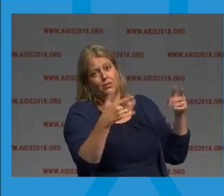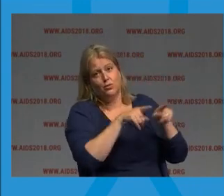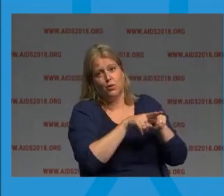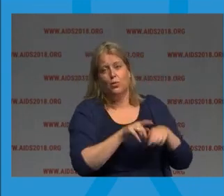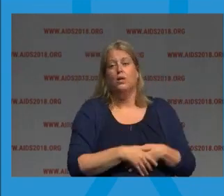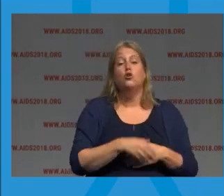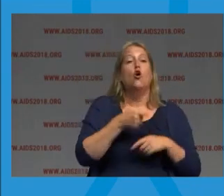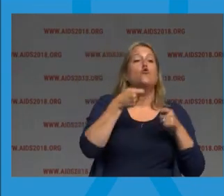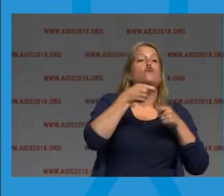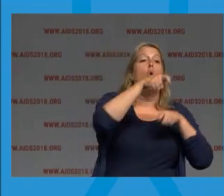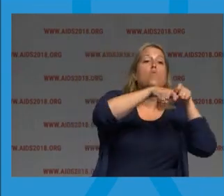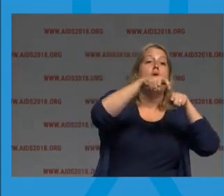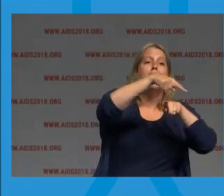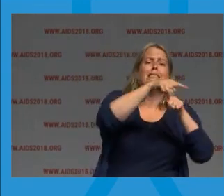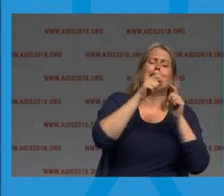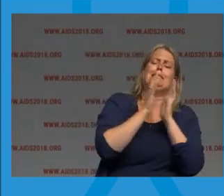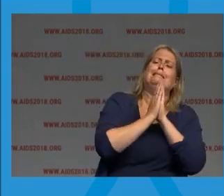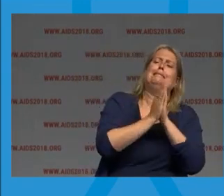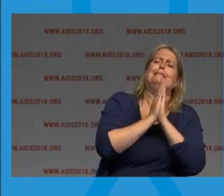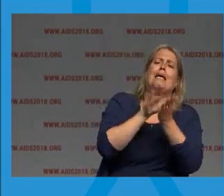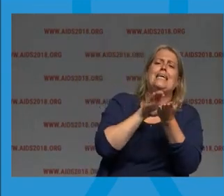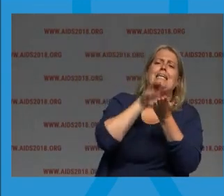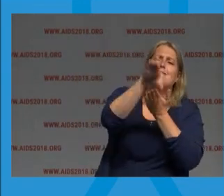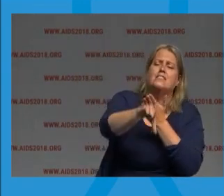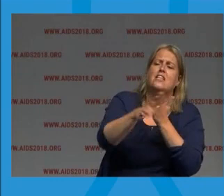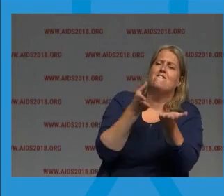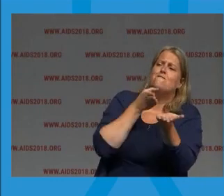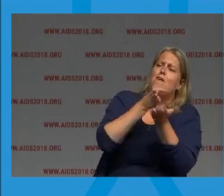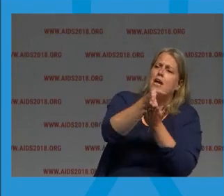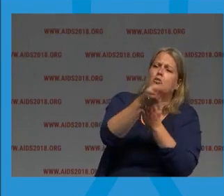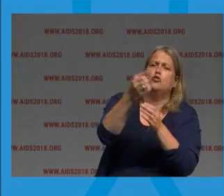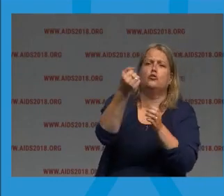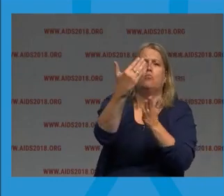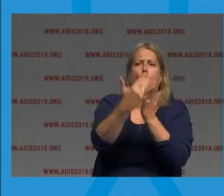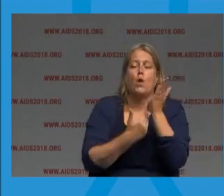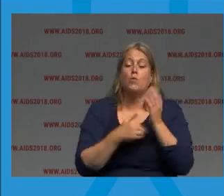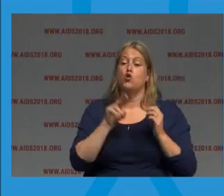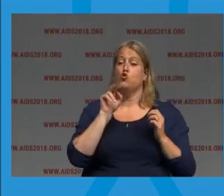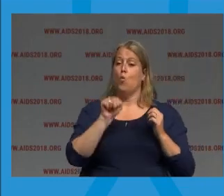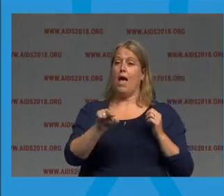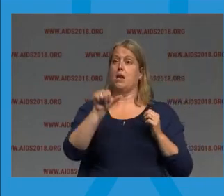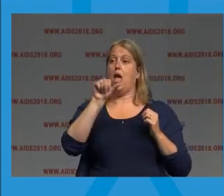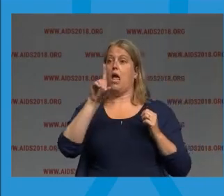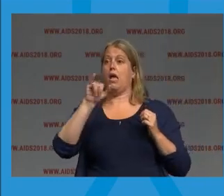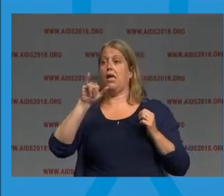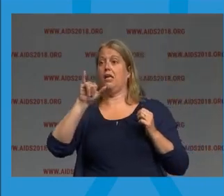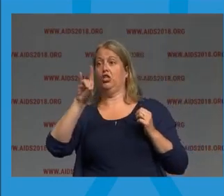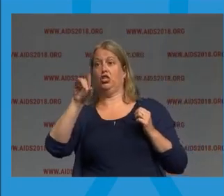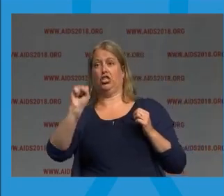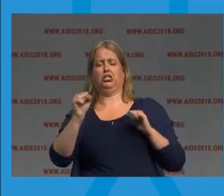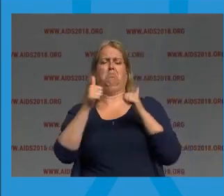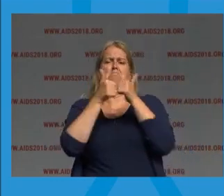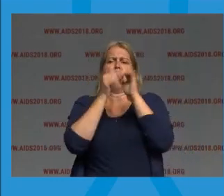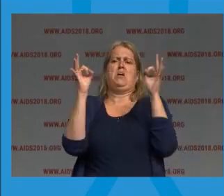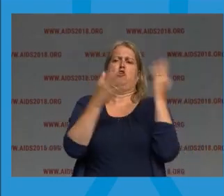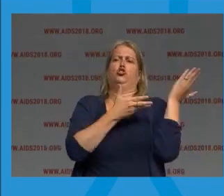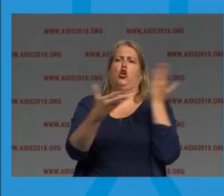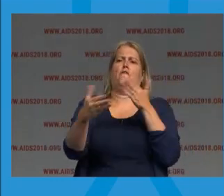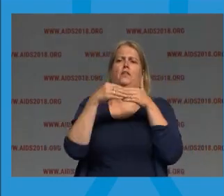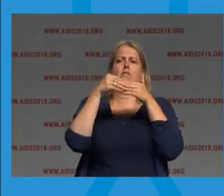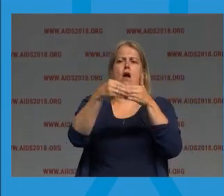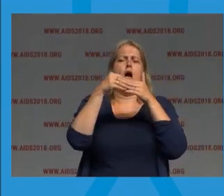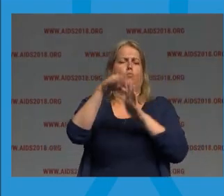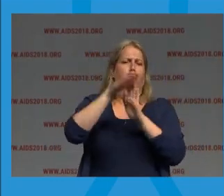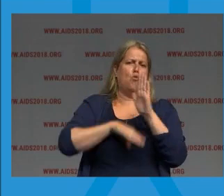donors, please invest in the right programs. UNAIDS has a fantastic 7-guide program that you could consider